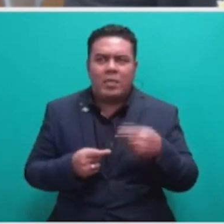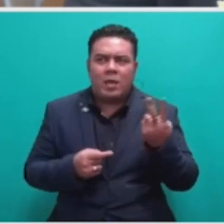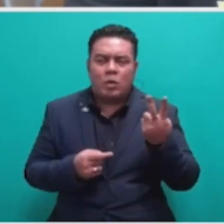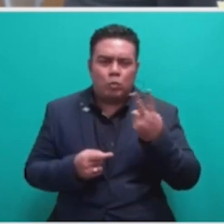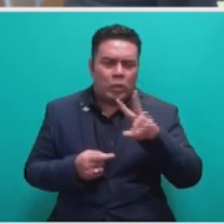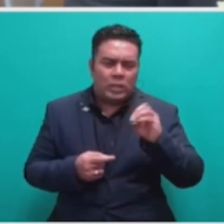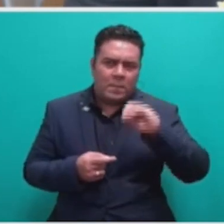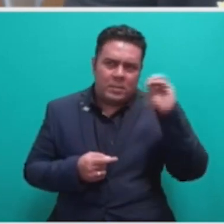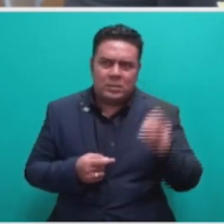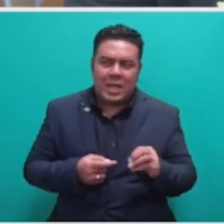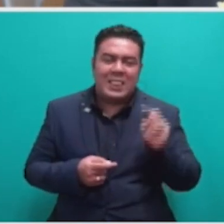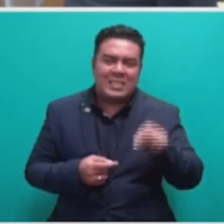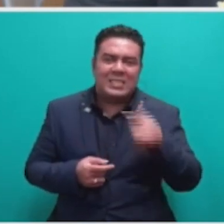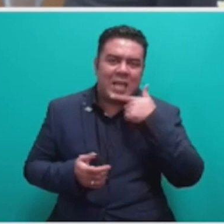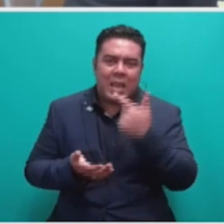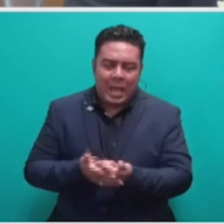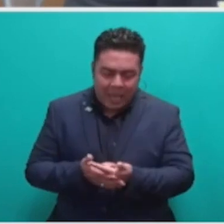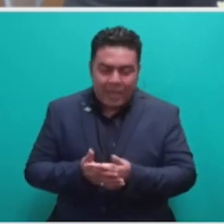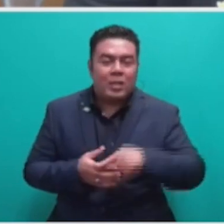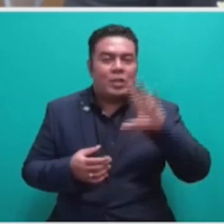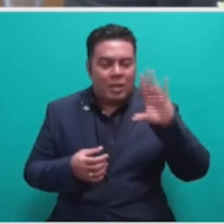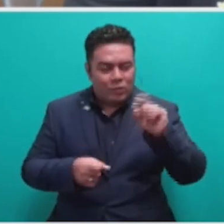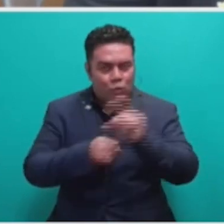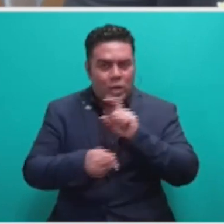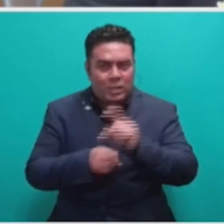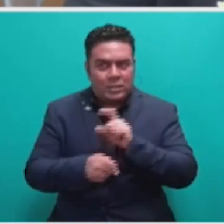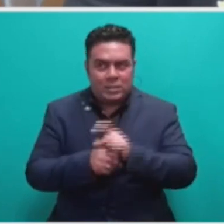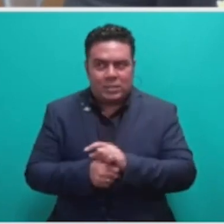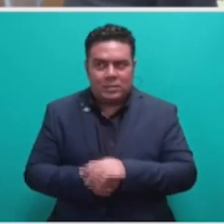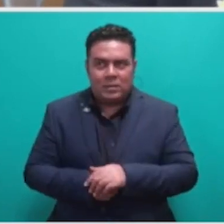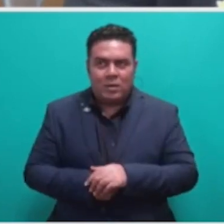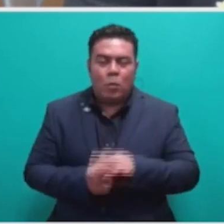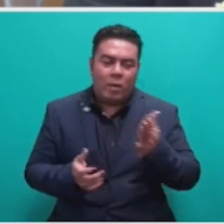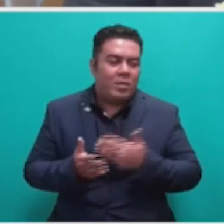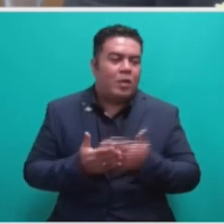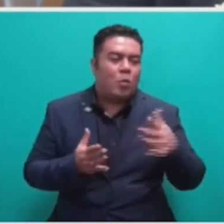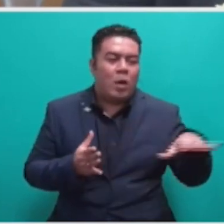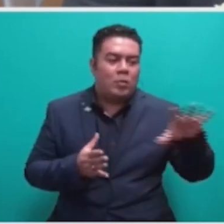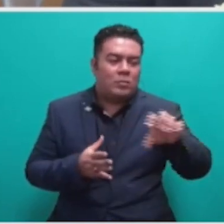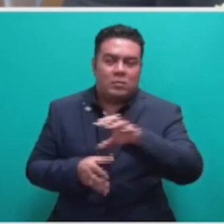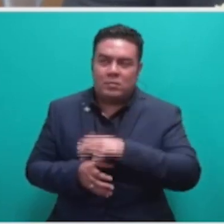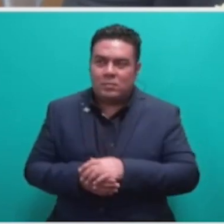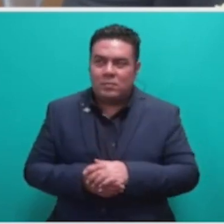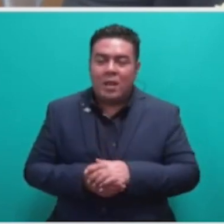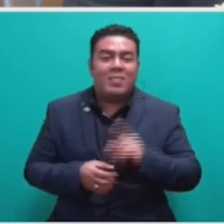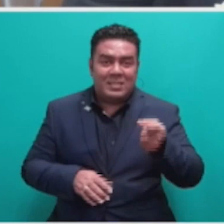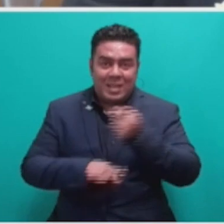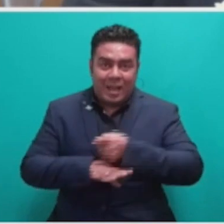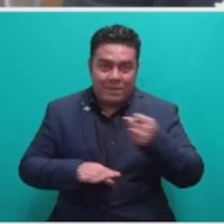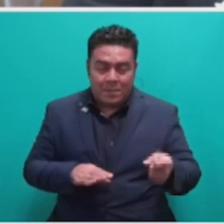about. This is the lie and the hogwash that they create, when they go out there, Mr. Speaker. This is a